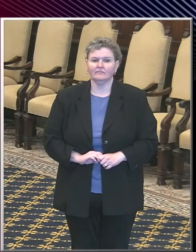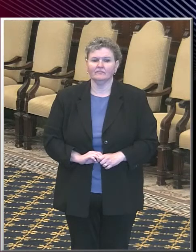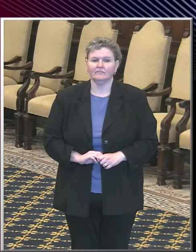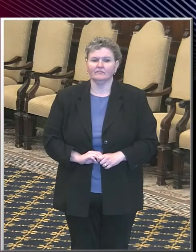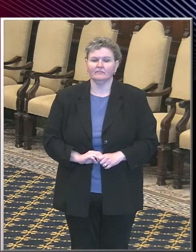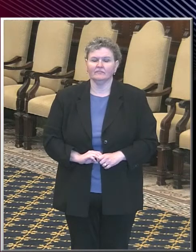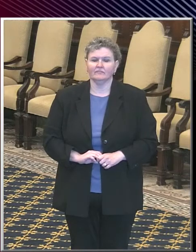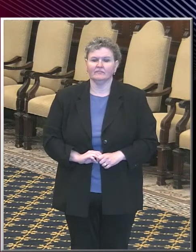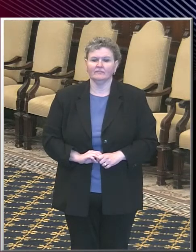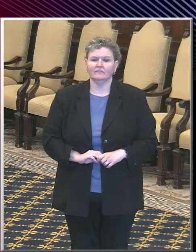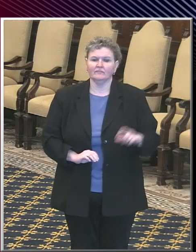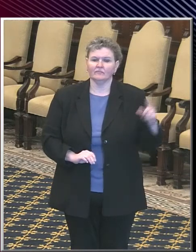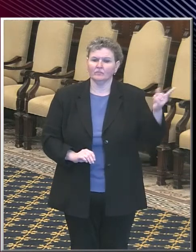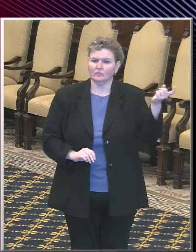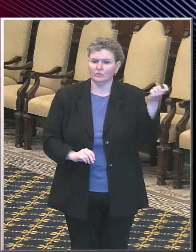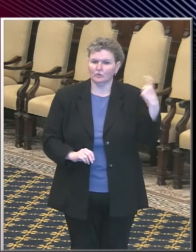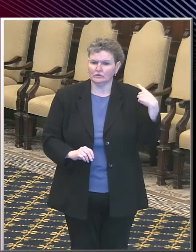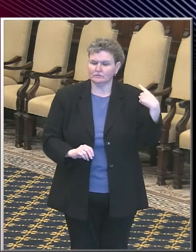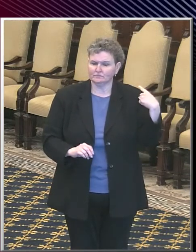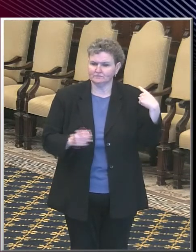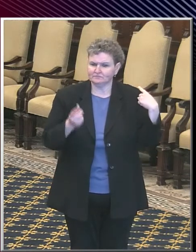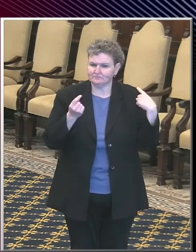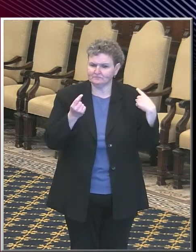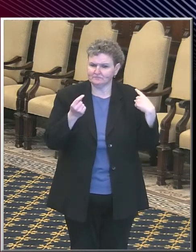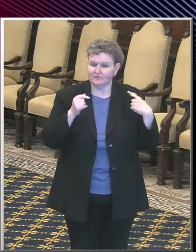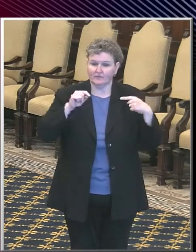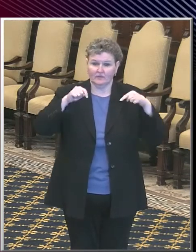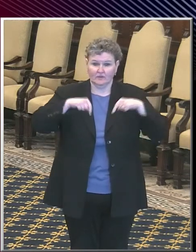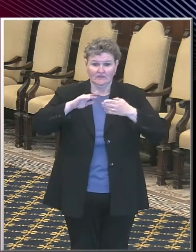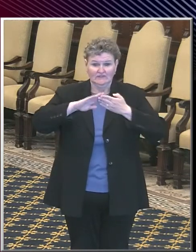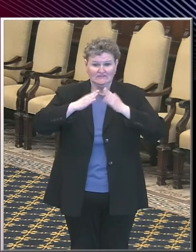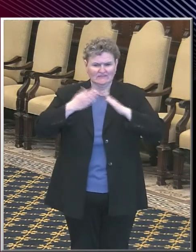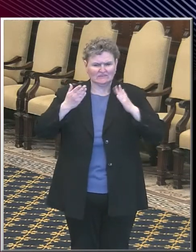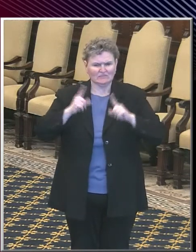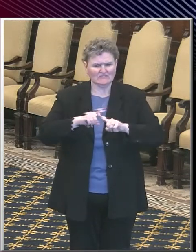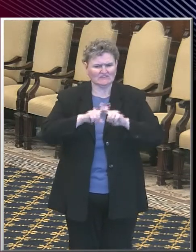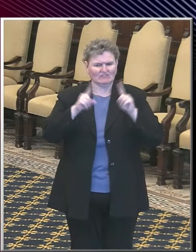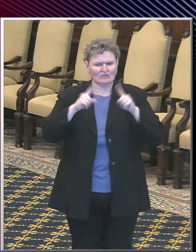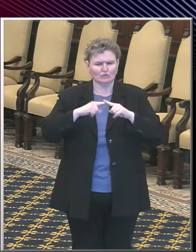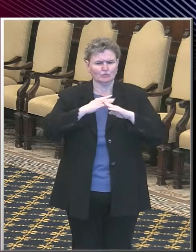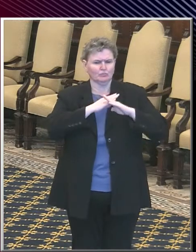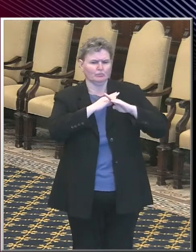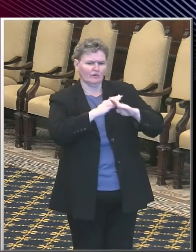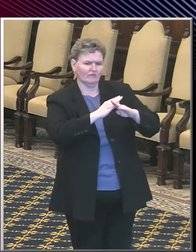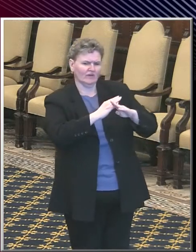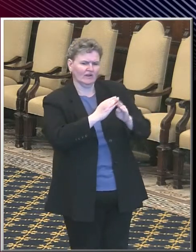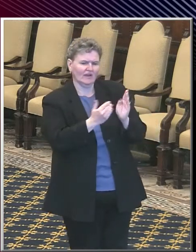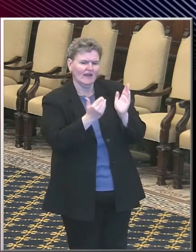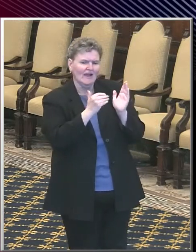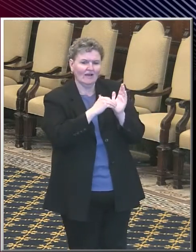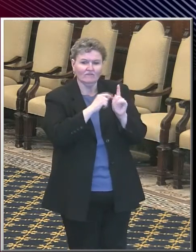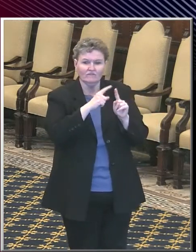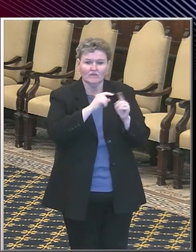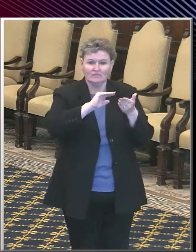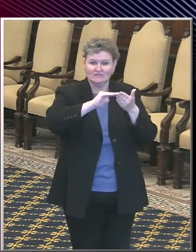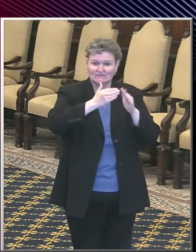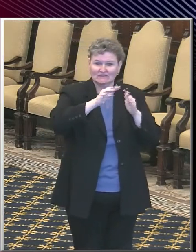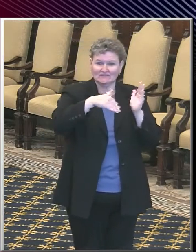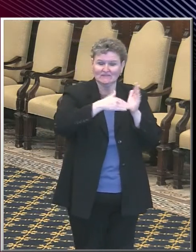larger strategy to prevent the spread of the virus. We're going to need the other pieces like wearing masks and keeping distance in order to keep the virus at low